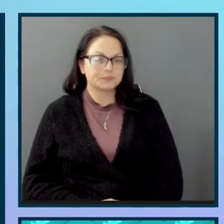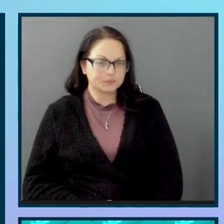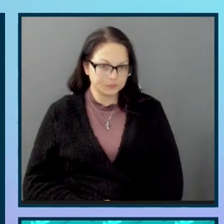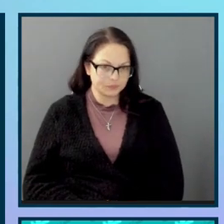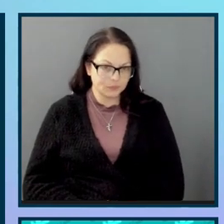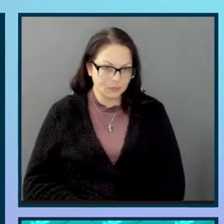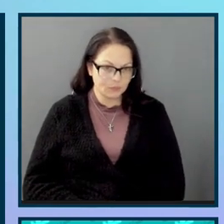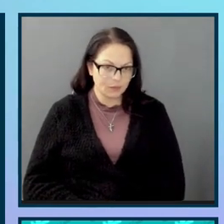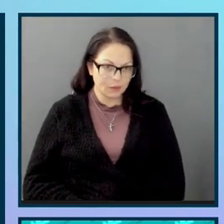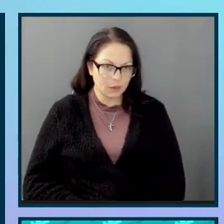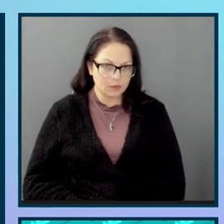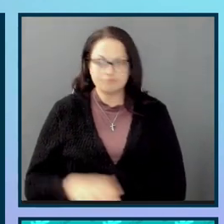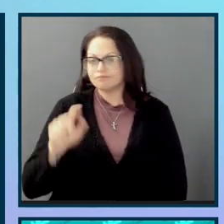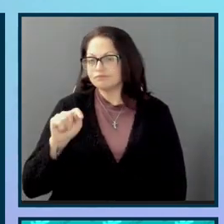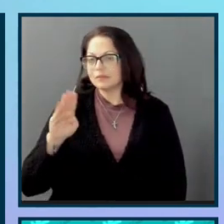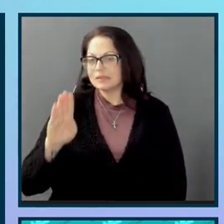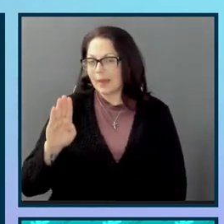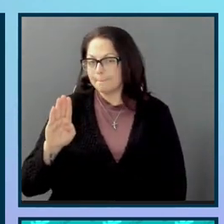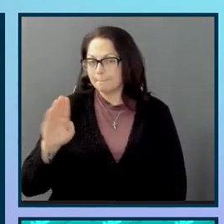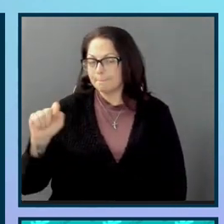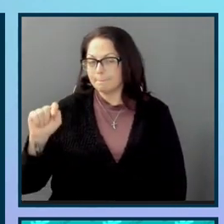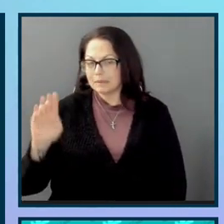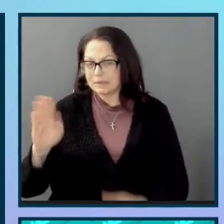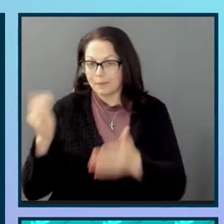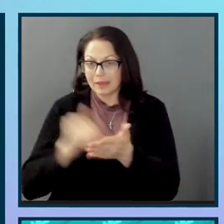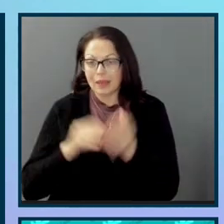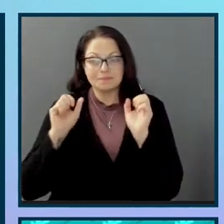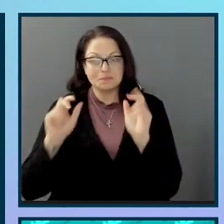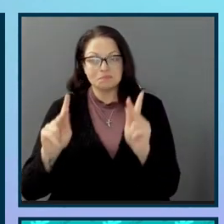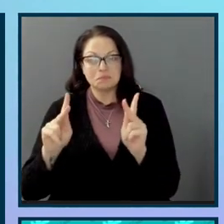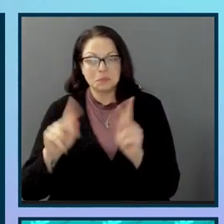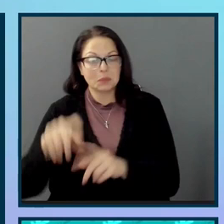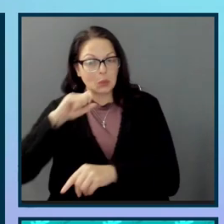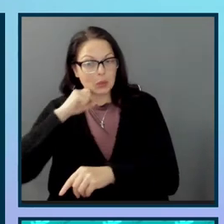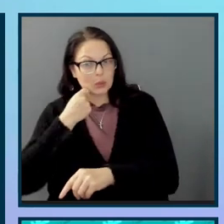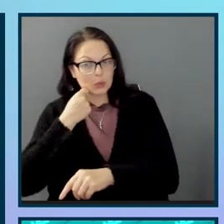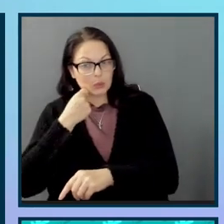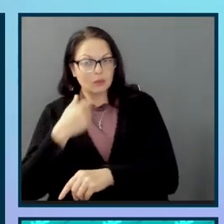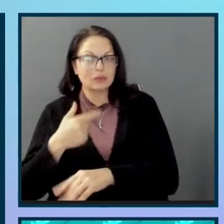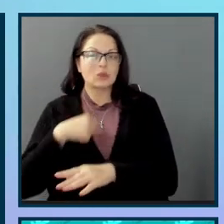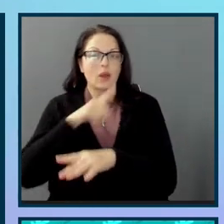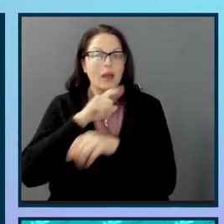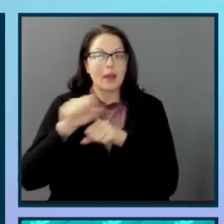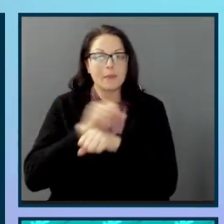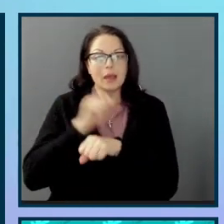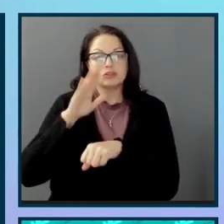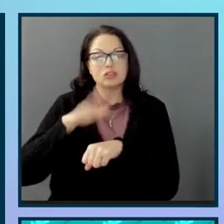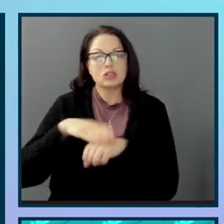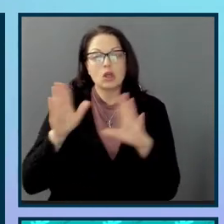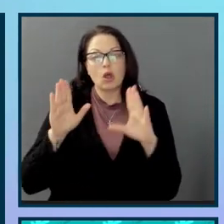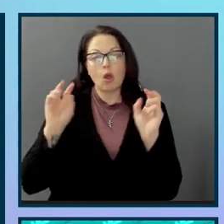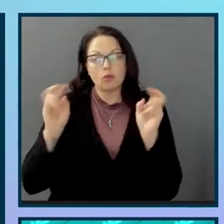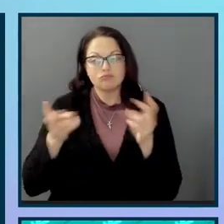tap, tap again. Okay, cool. So I'm actually on the phrase on